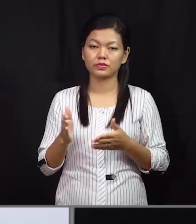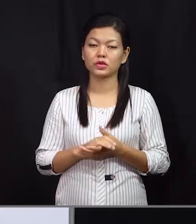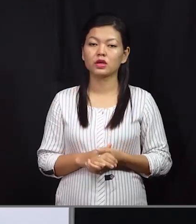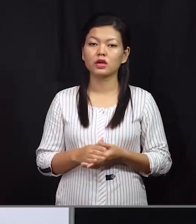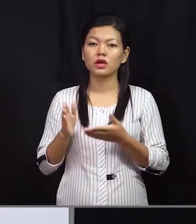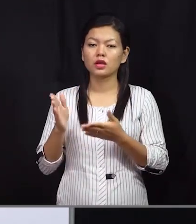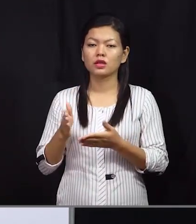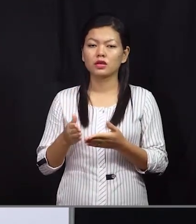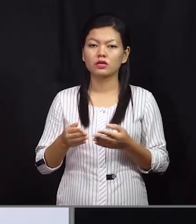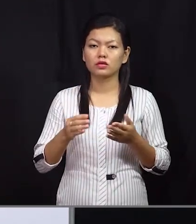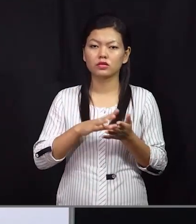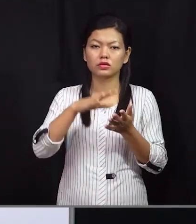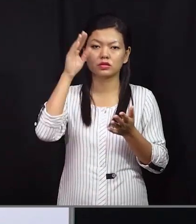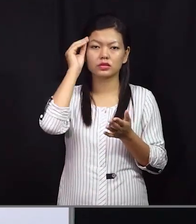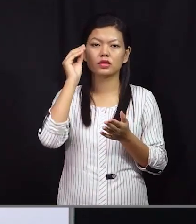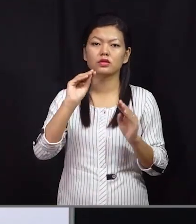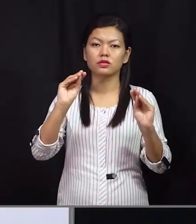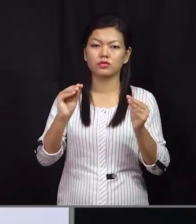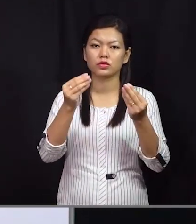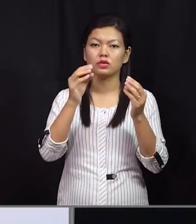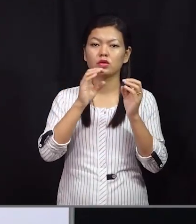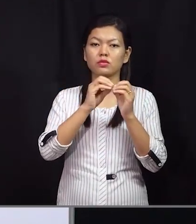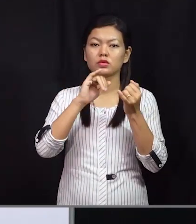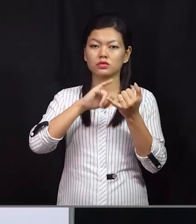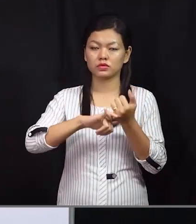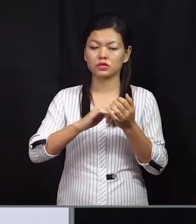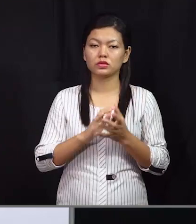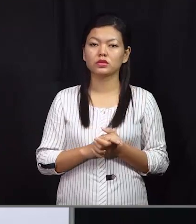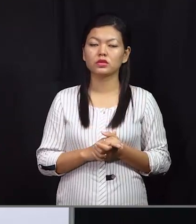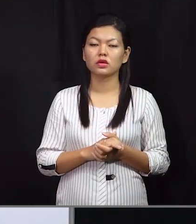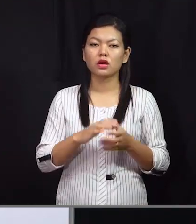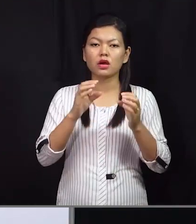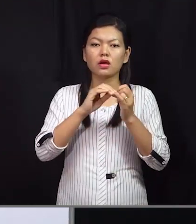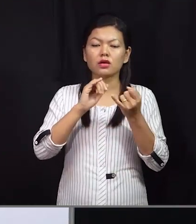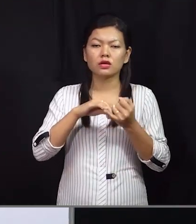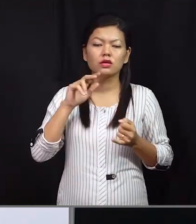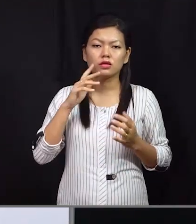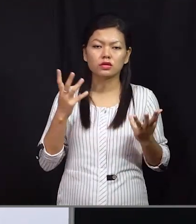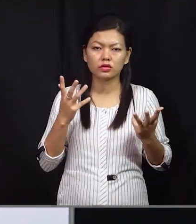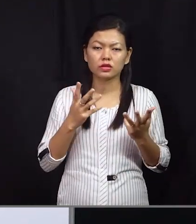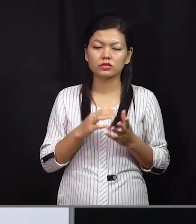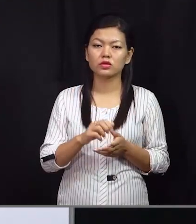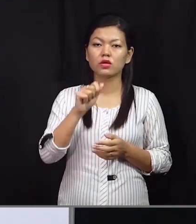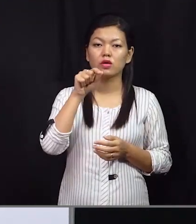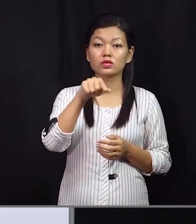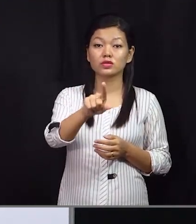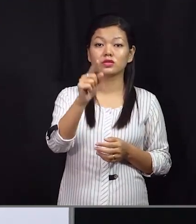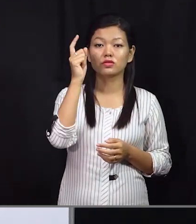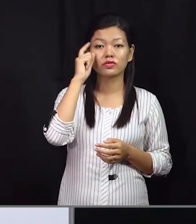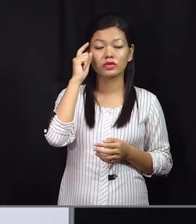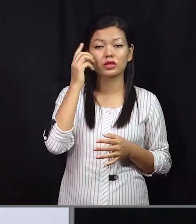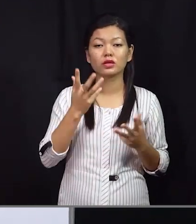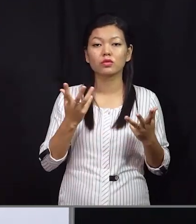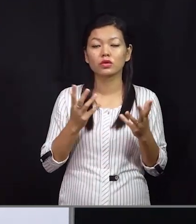say business, what comes to your mind? When I say, what do you understand by business? What comes to your mind? Okay, you may be thinking